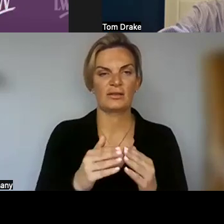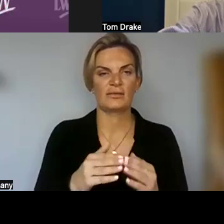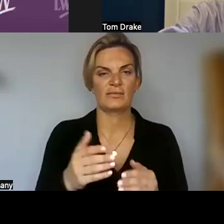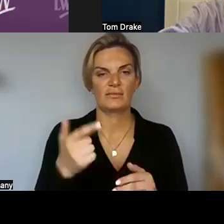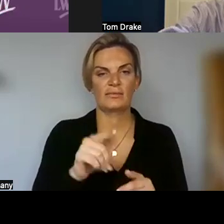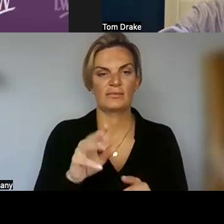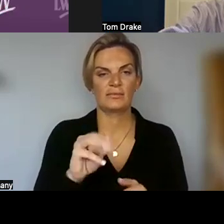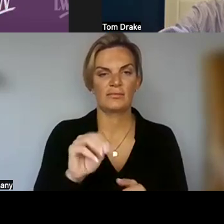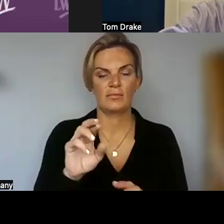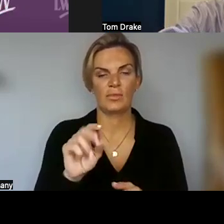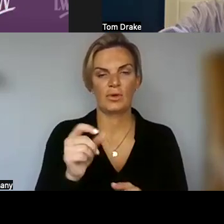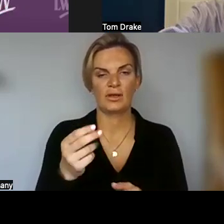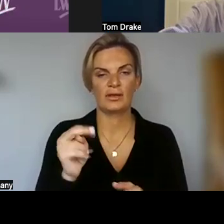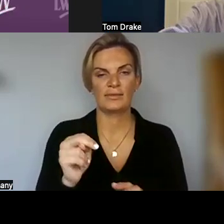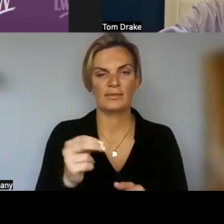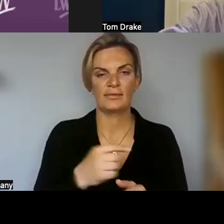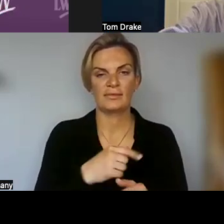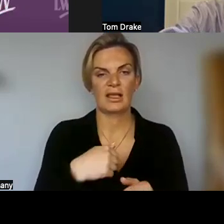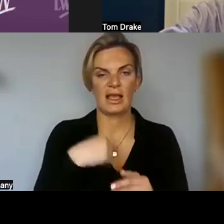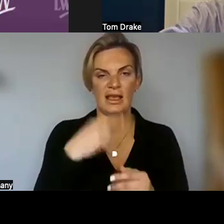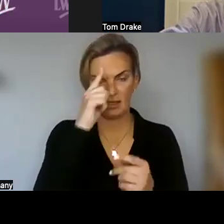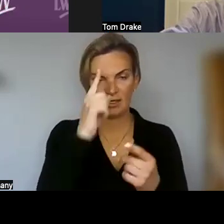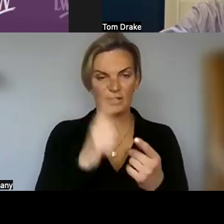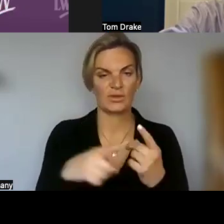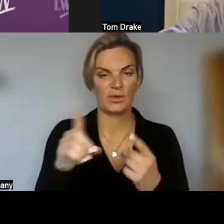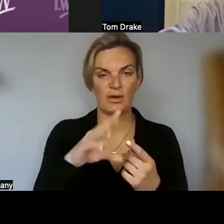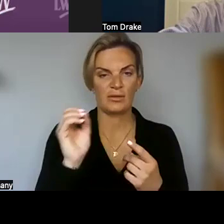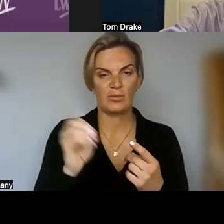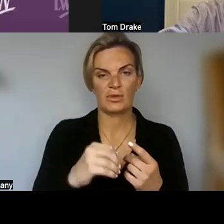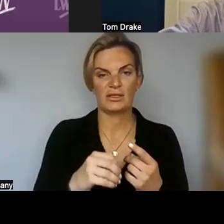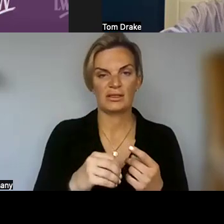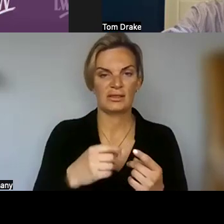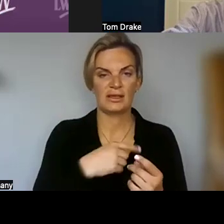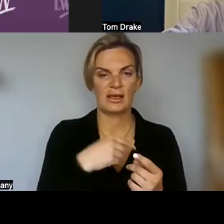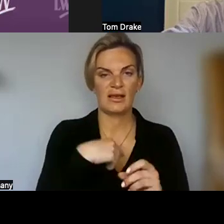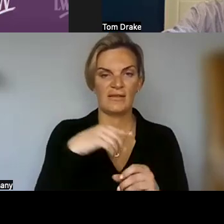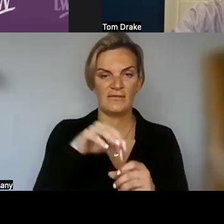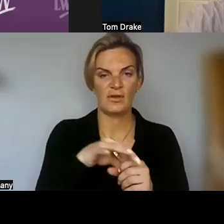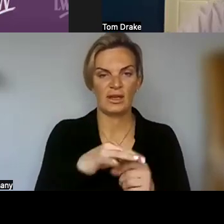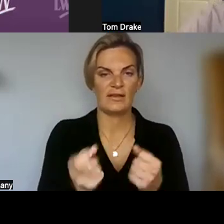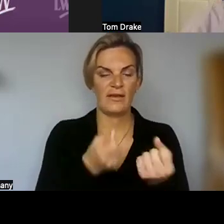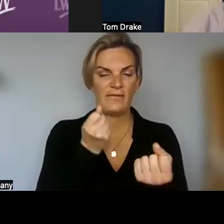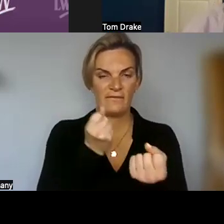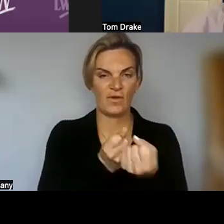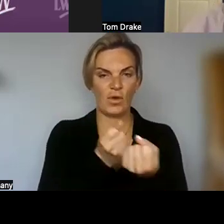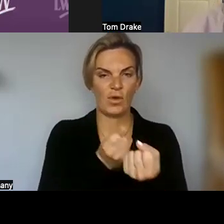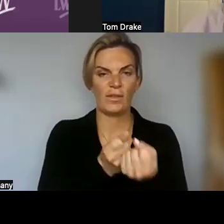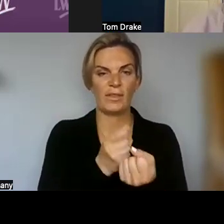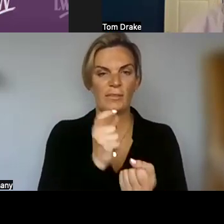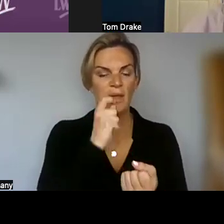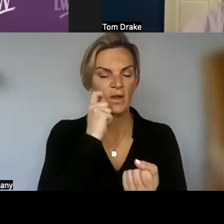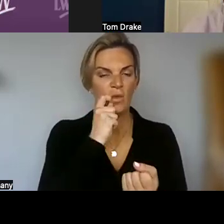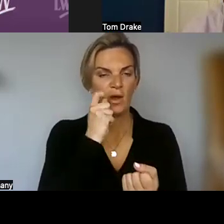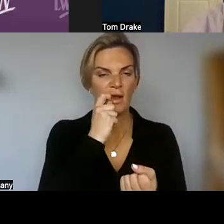Morgan. I disagree 100%. I voted for the Marijuana Regulation